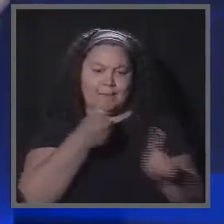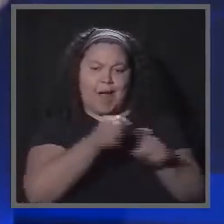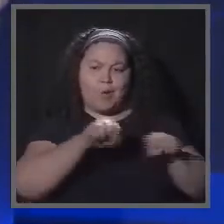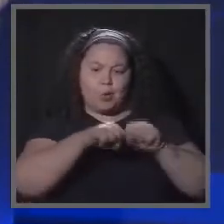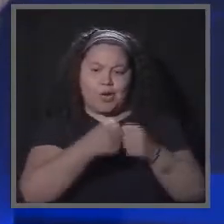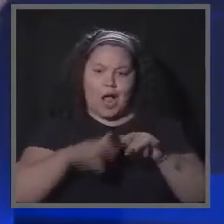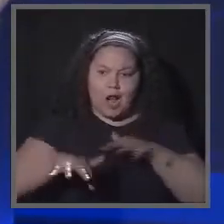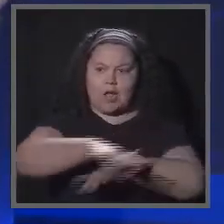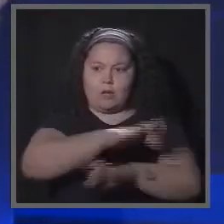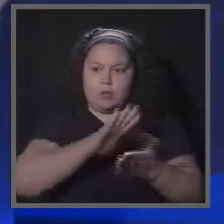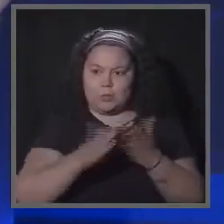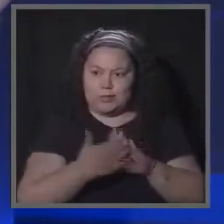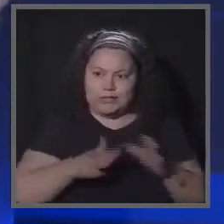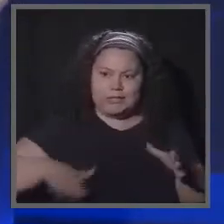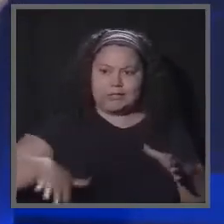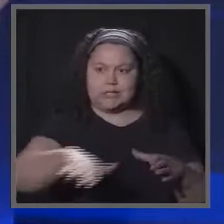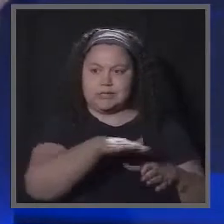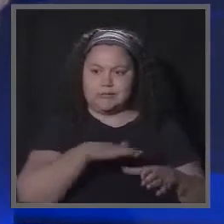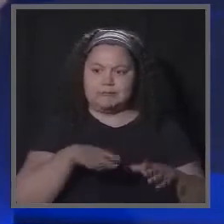impact.